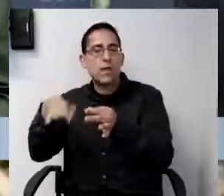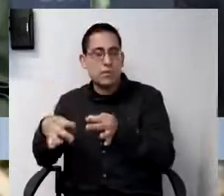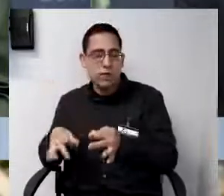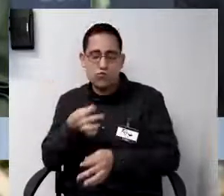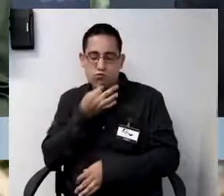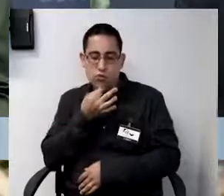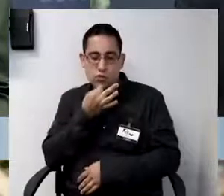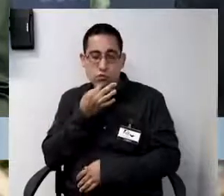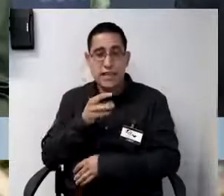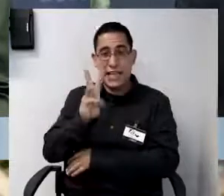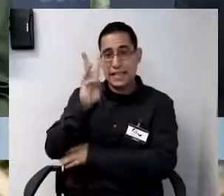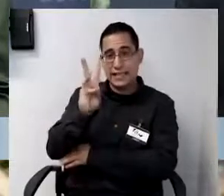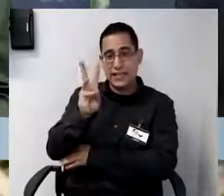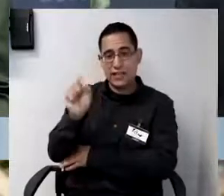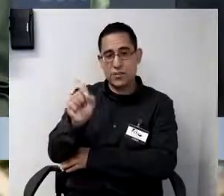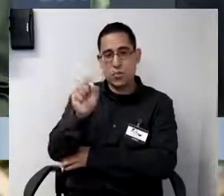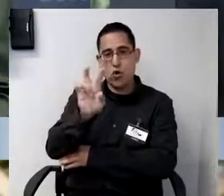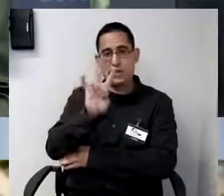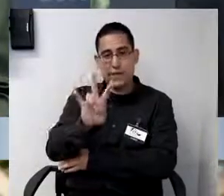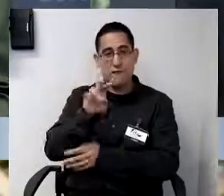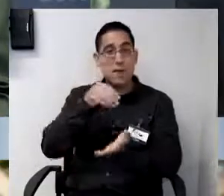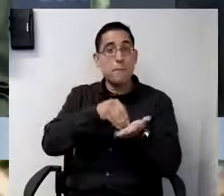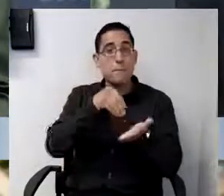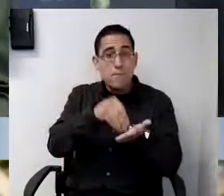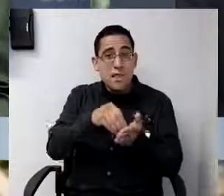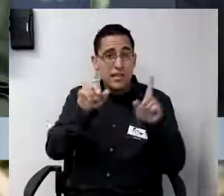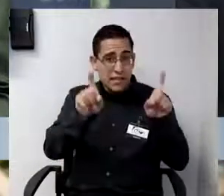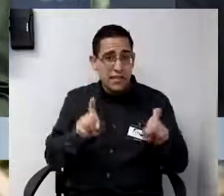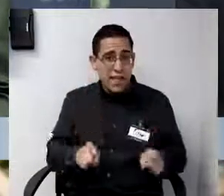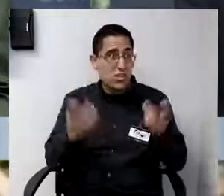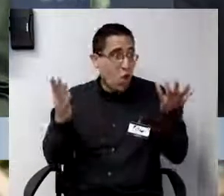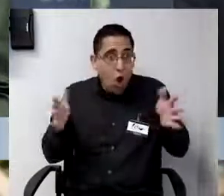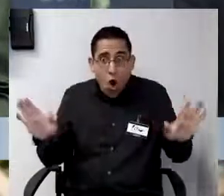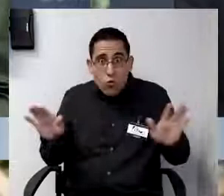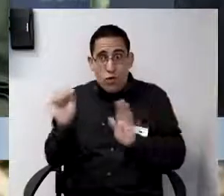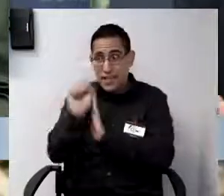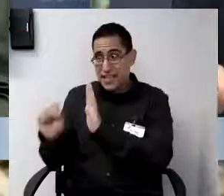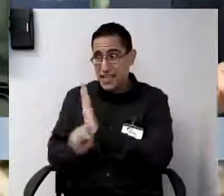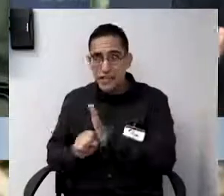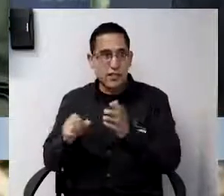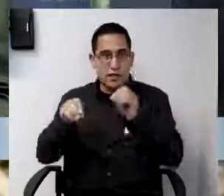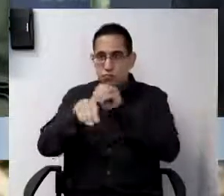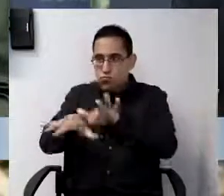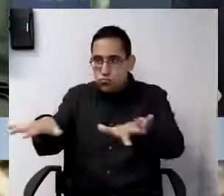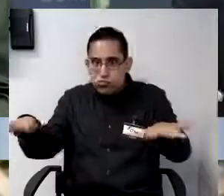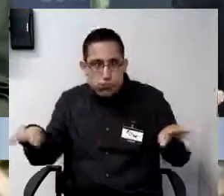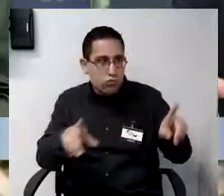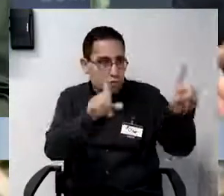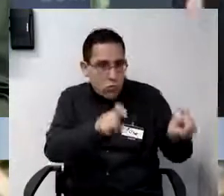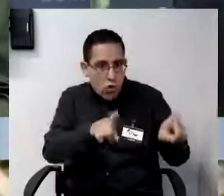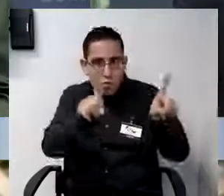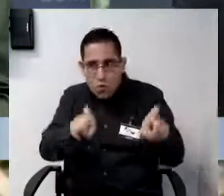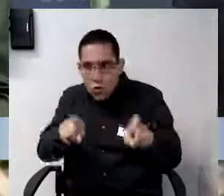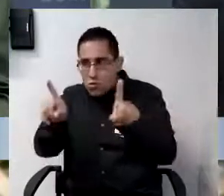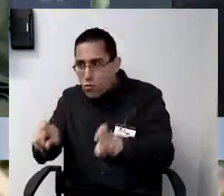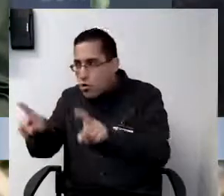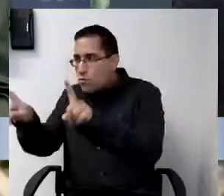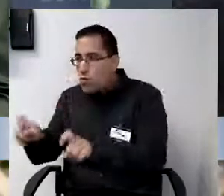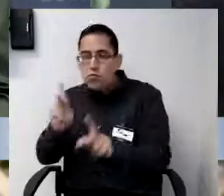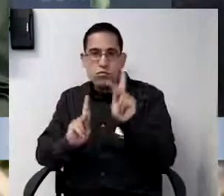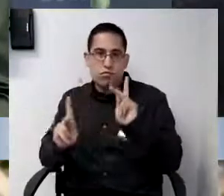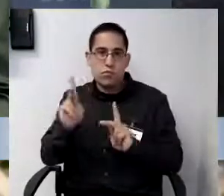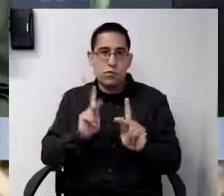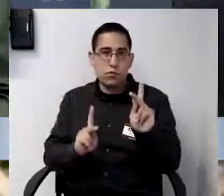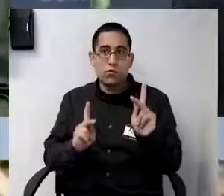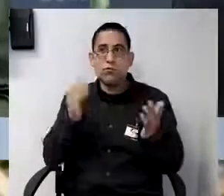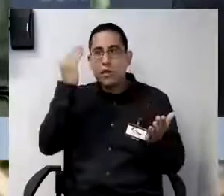6.7 million tests that have been conducted now statewide. You've heard, significantly